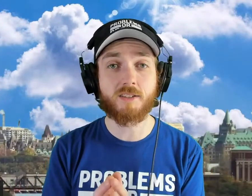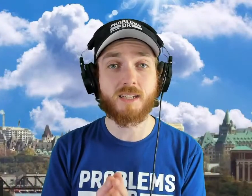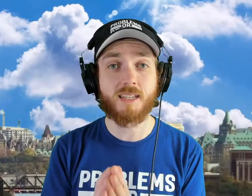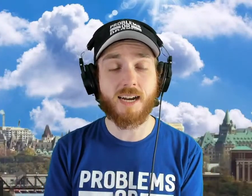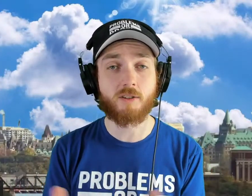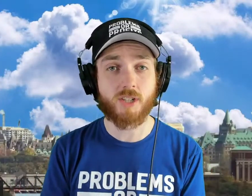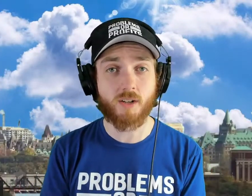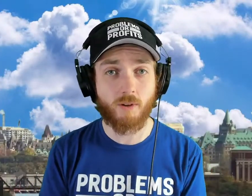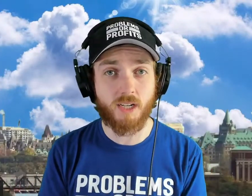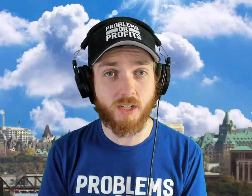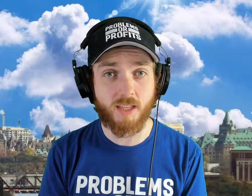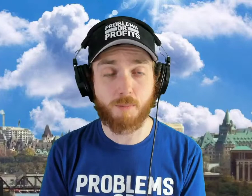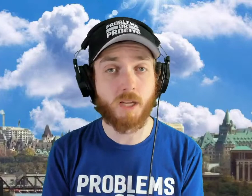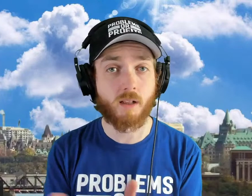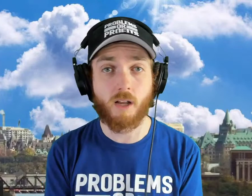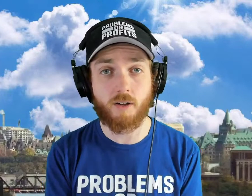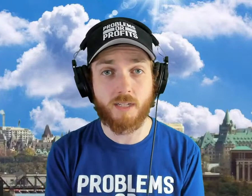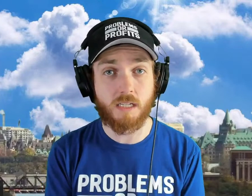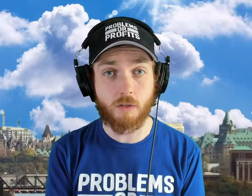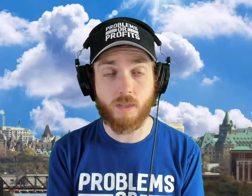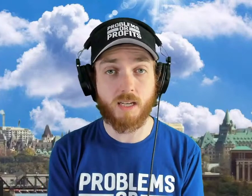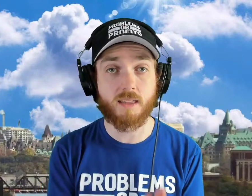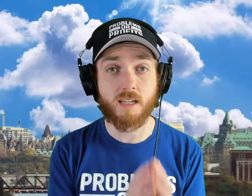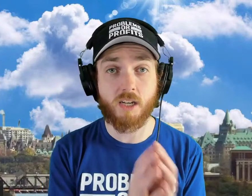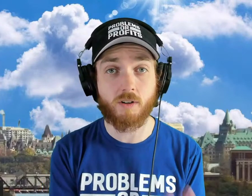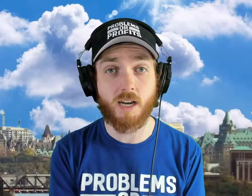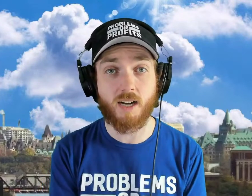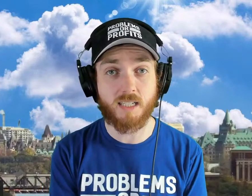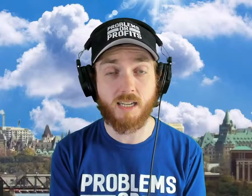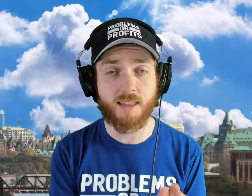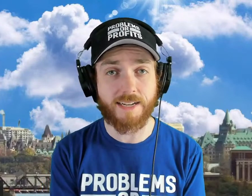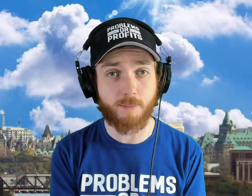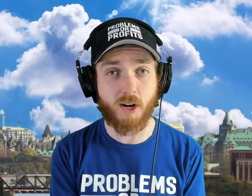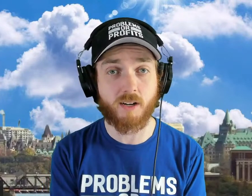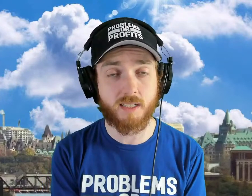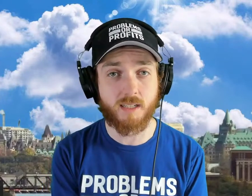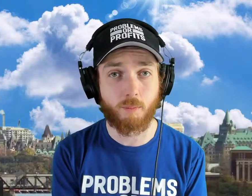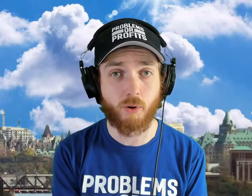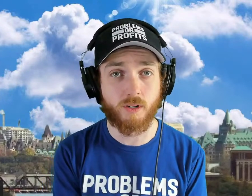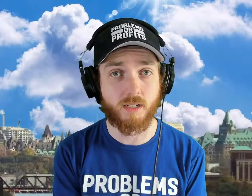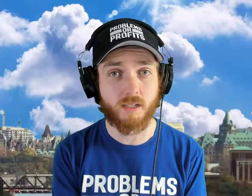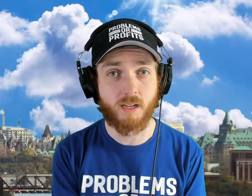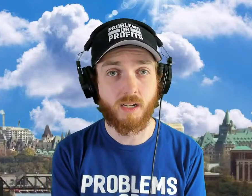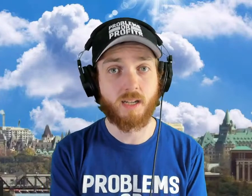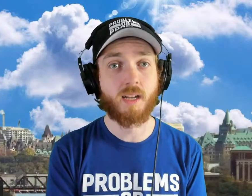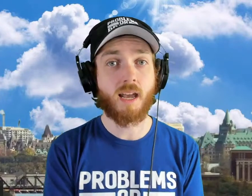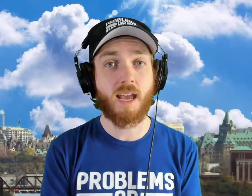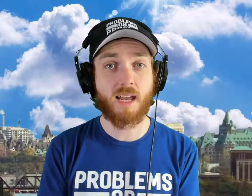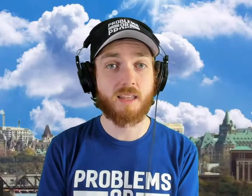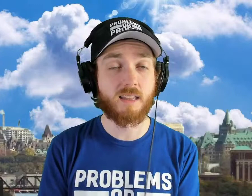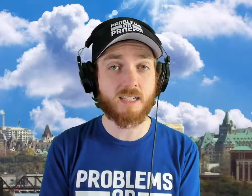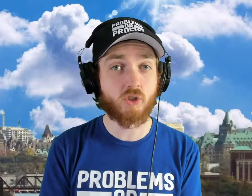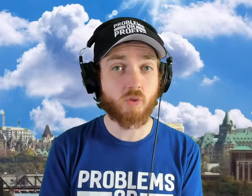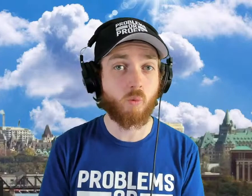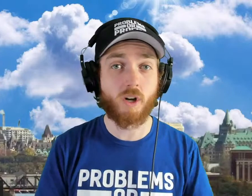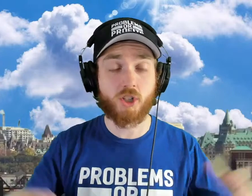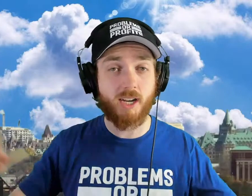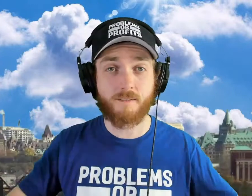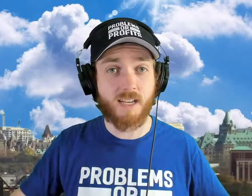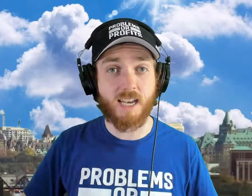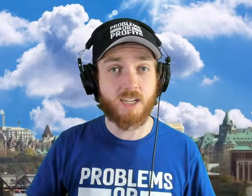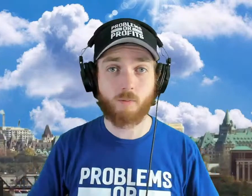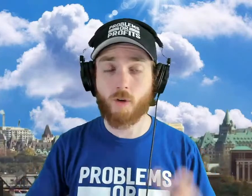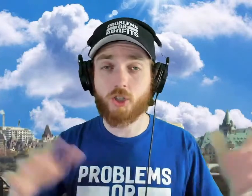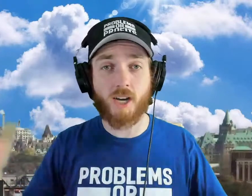think that there's an entire generation that's being lulled into thinking that curiosity and that spark isn't important. And that this is just one